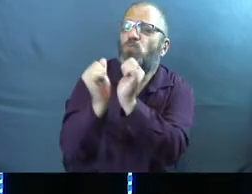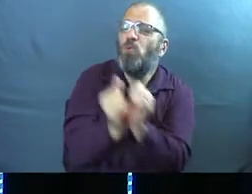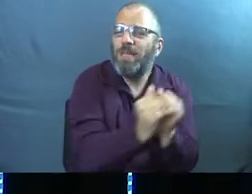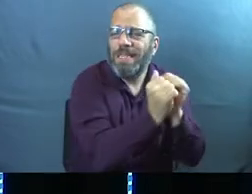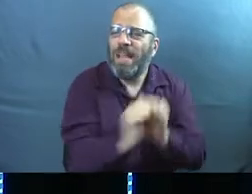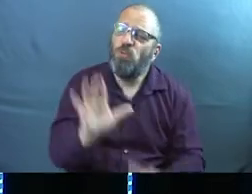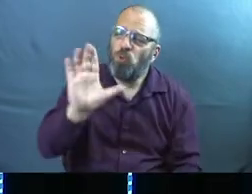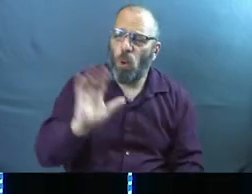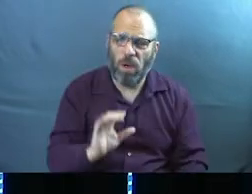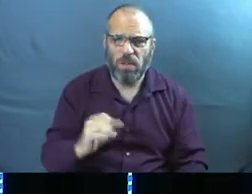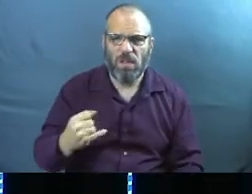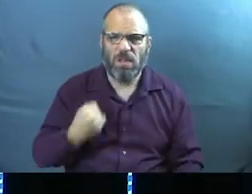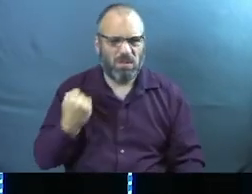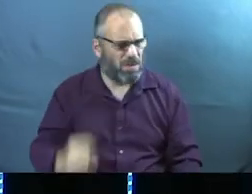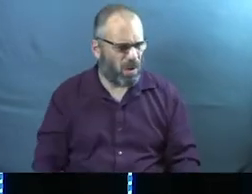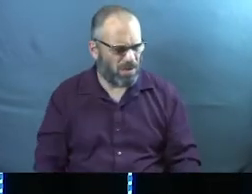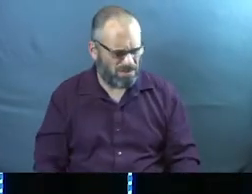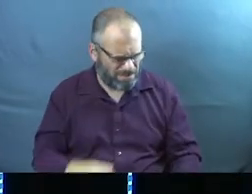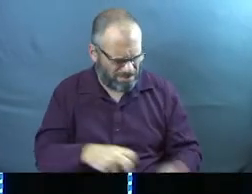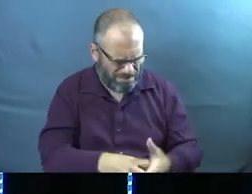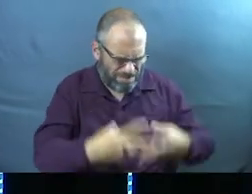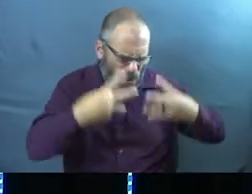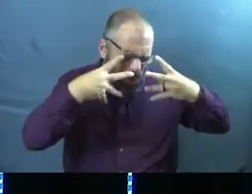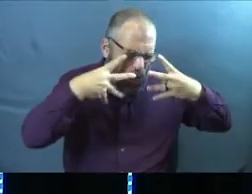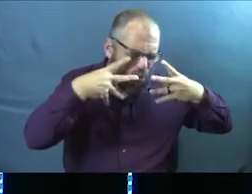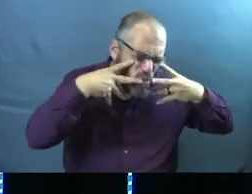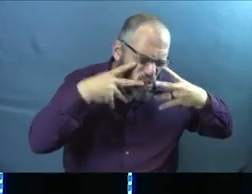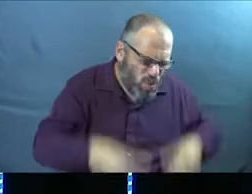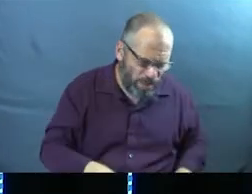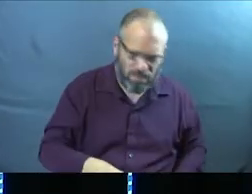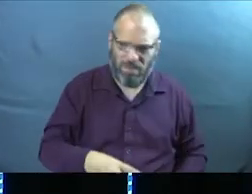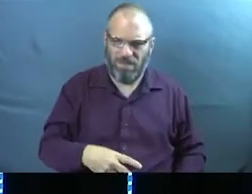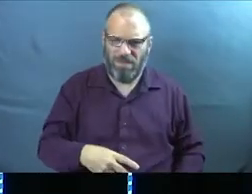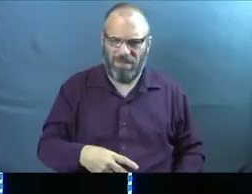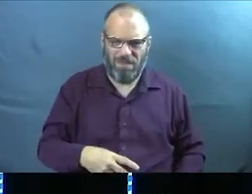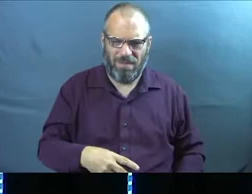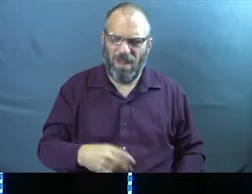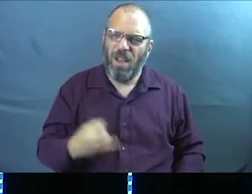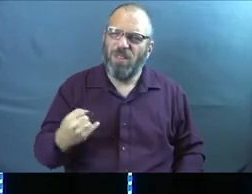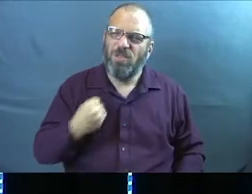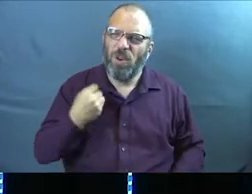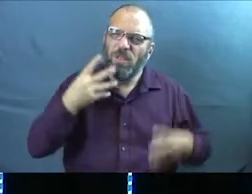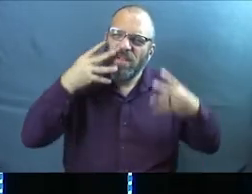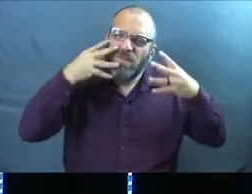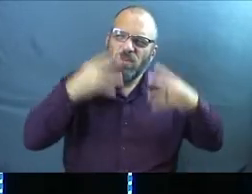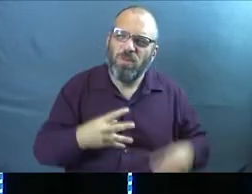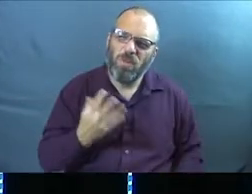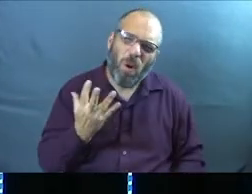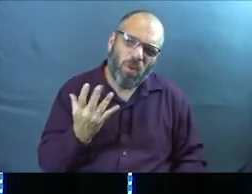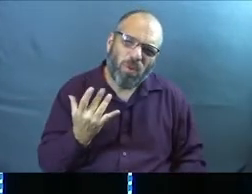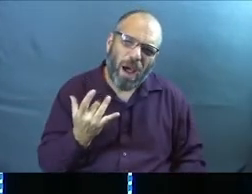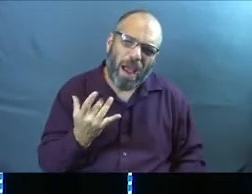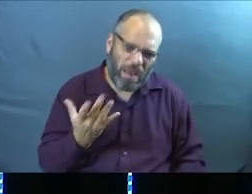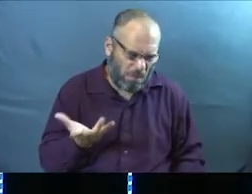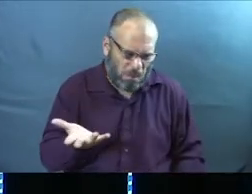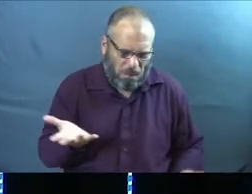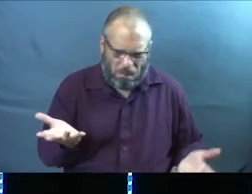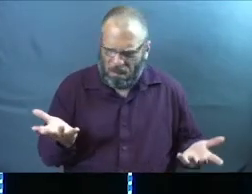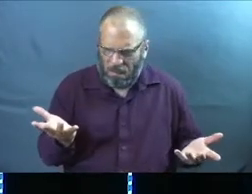slaves. And Joseph breaks down and weeps. Did you notice that? That's so weird. Why does he do that? Why does he weep?